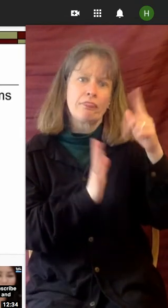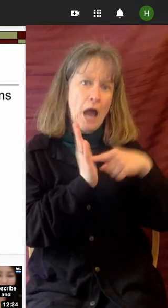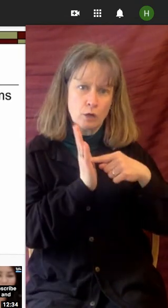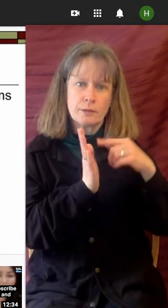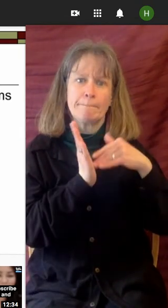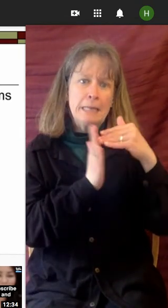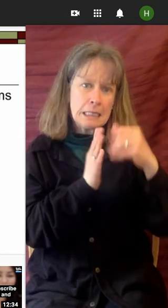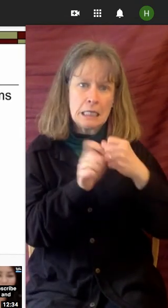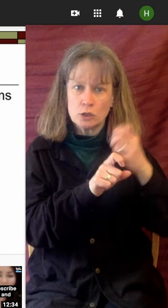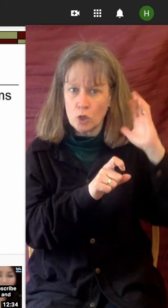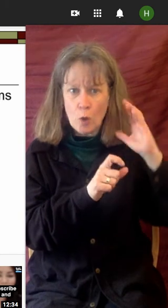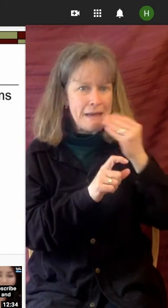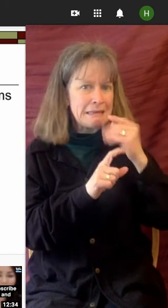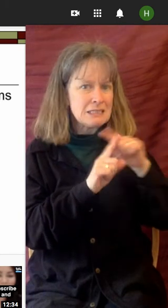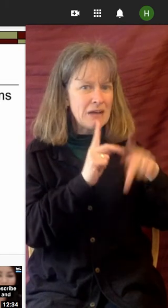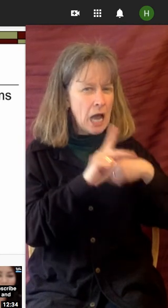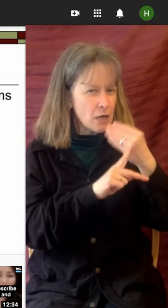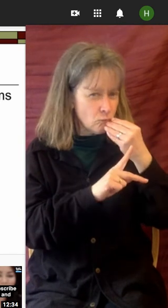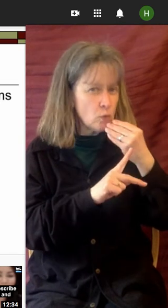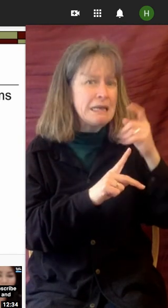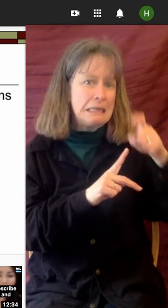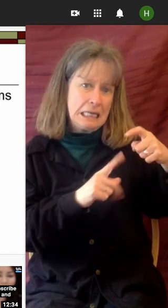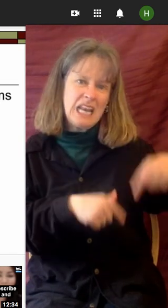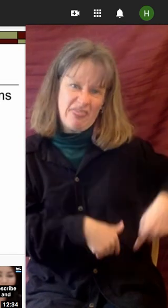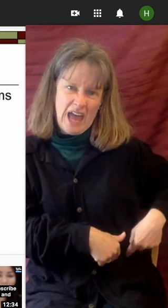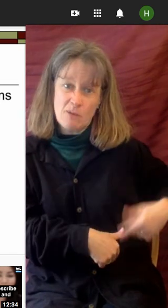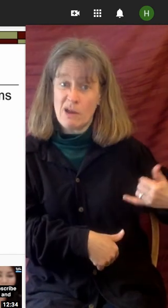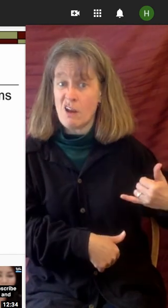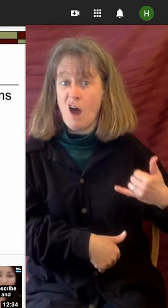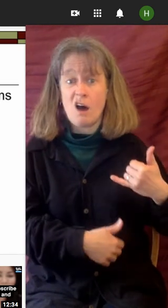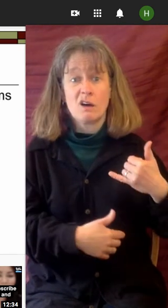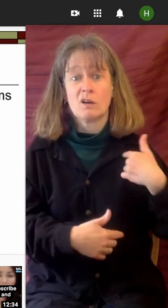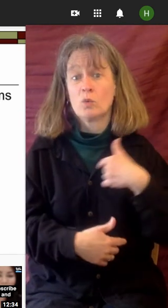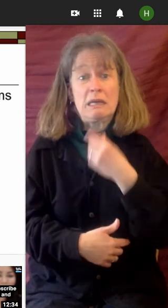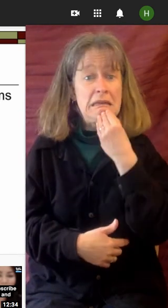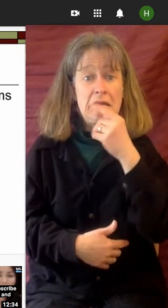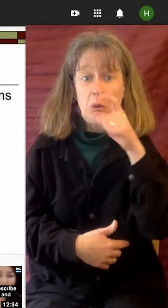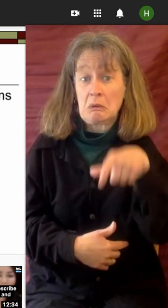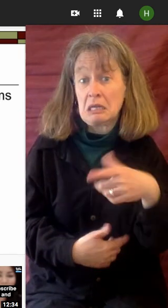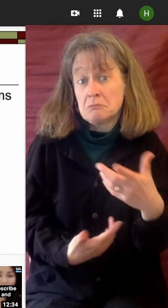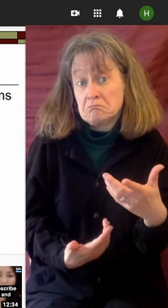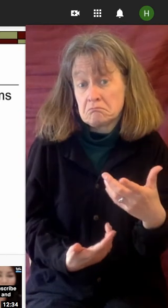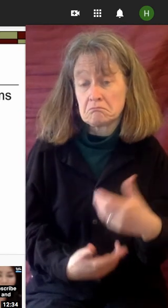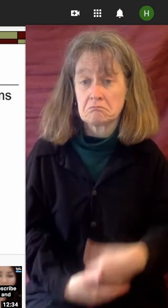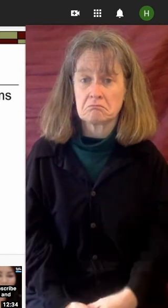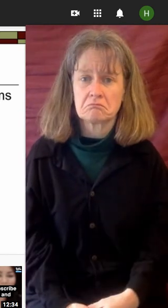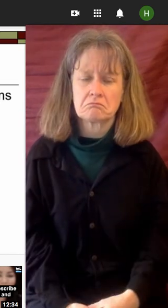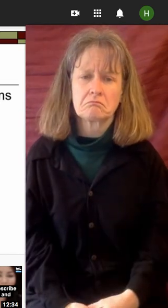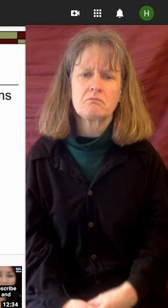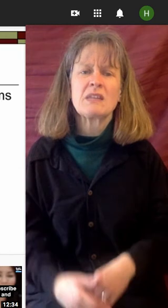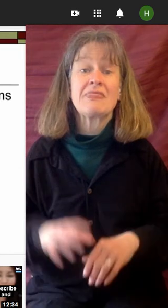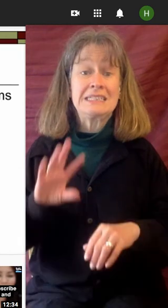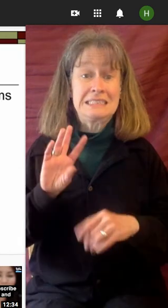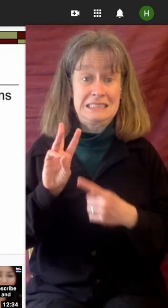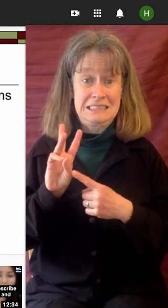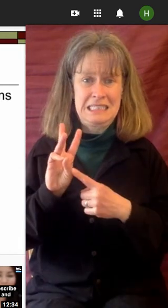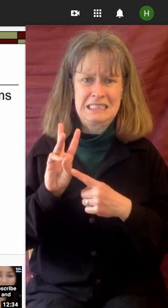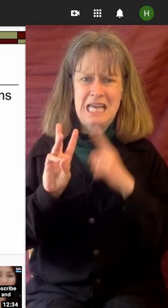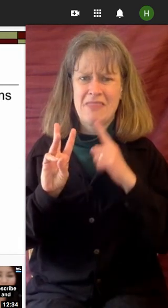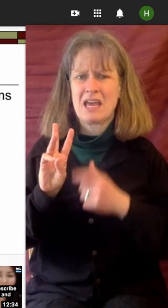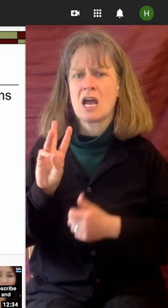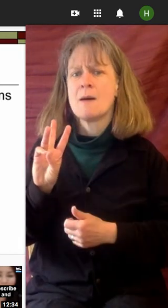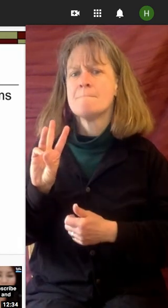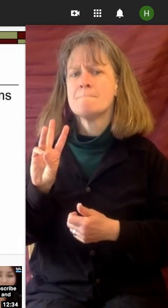last one is, I think, maybe the simplest one to understand, because we've